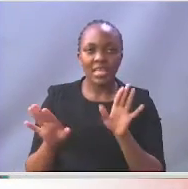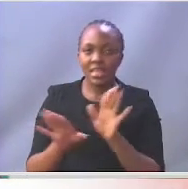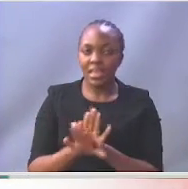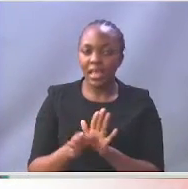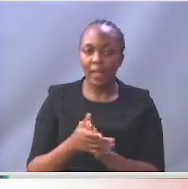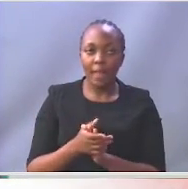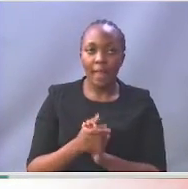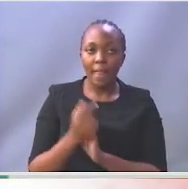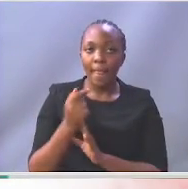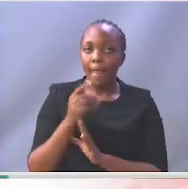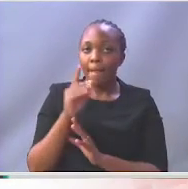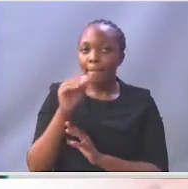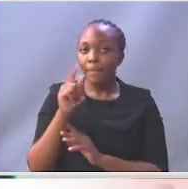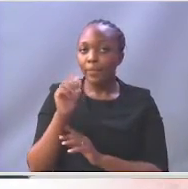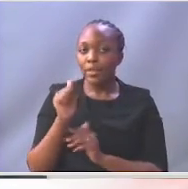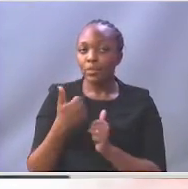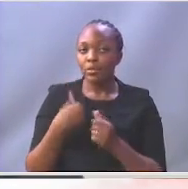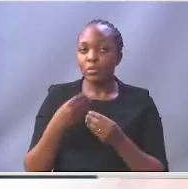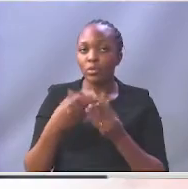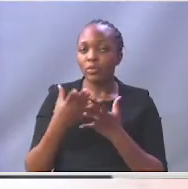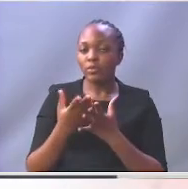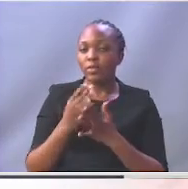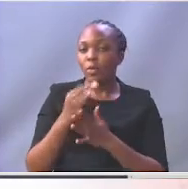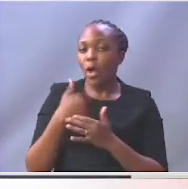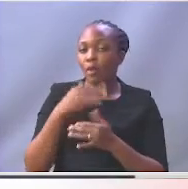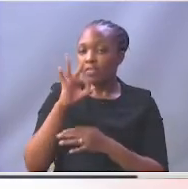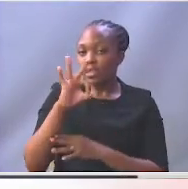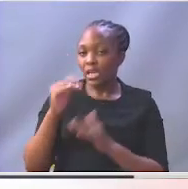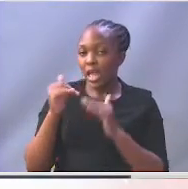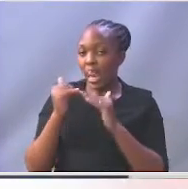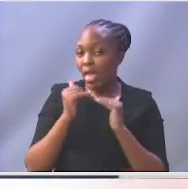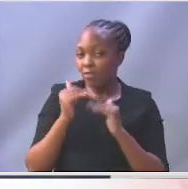is safe. We have three levels of security, and